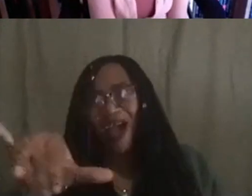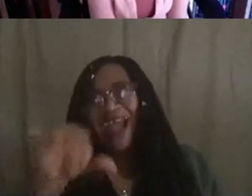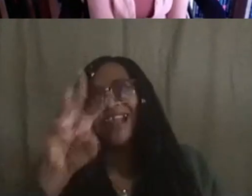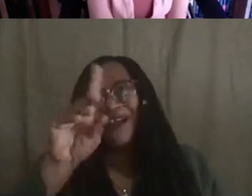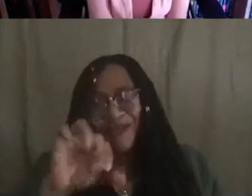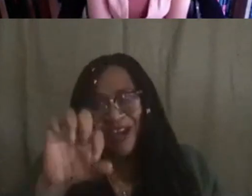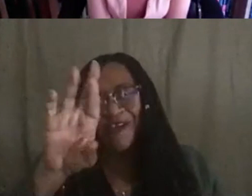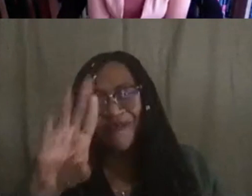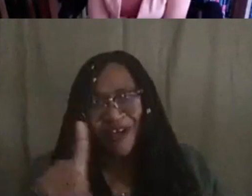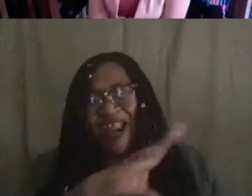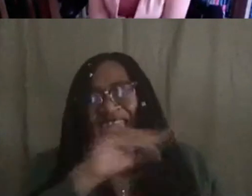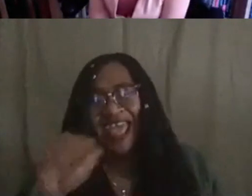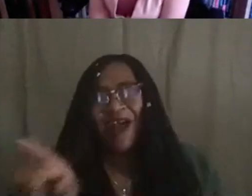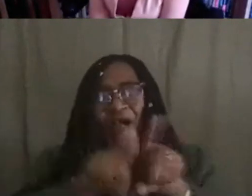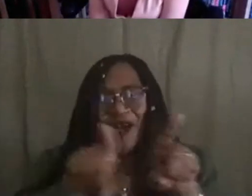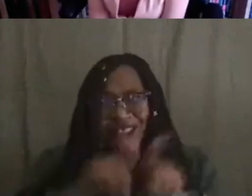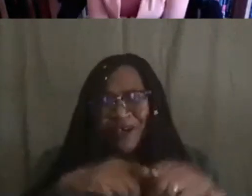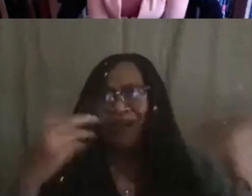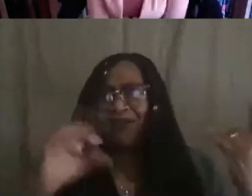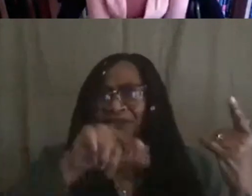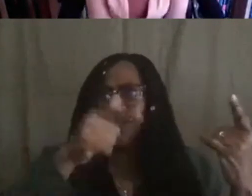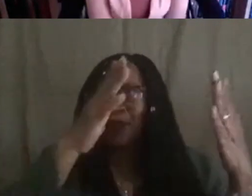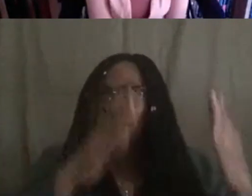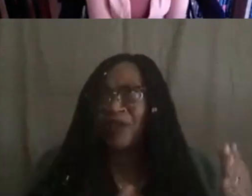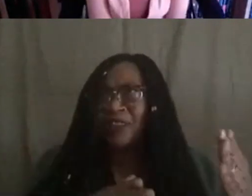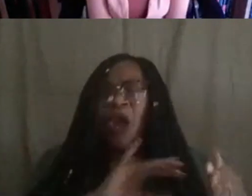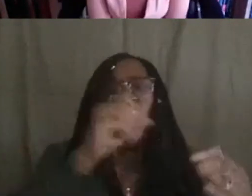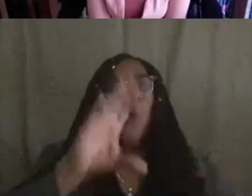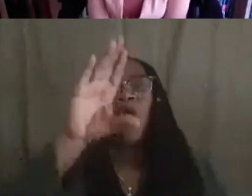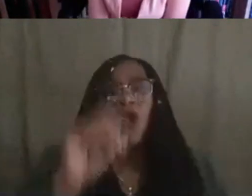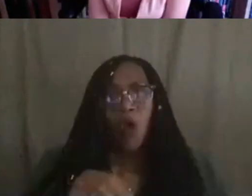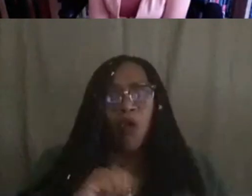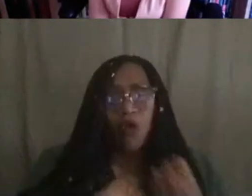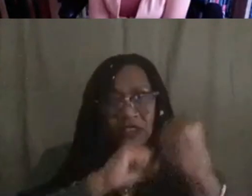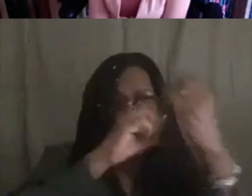co-moderator. And yes, thank you. And, you know,